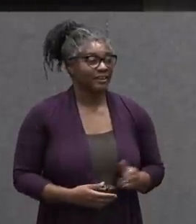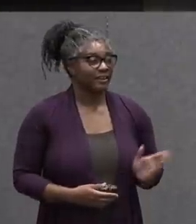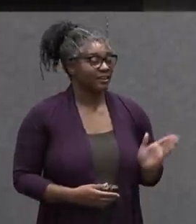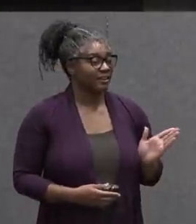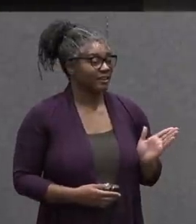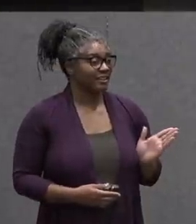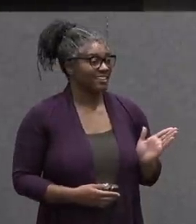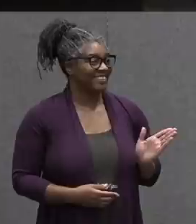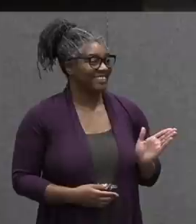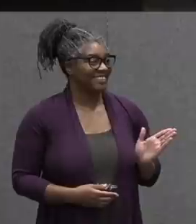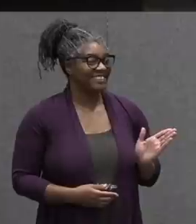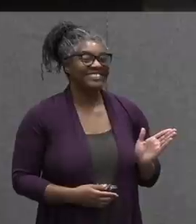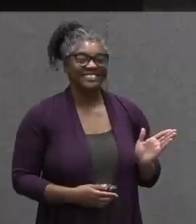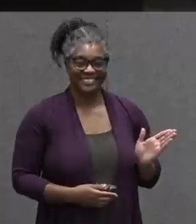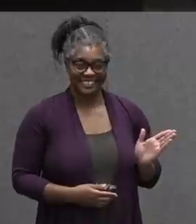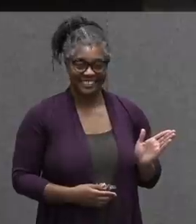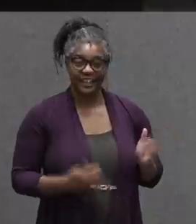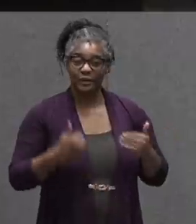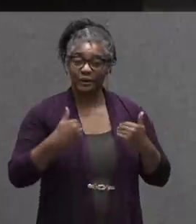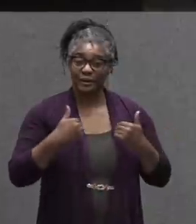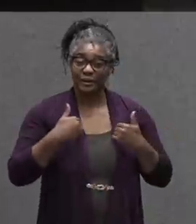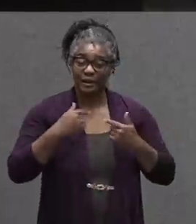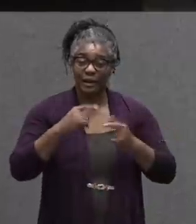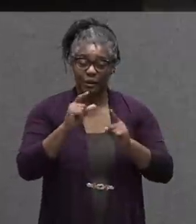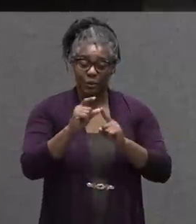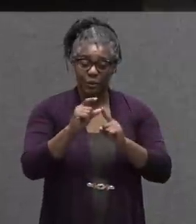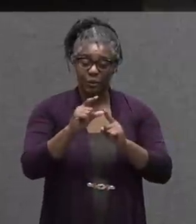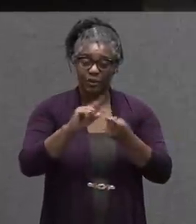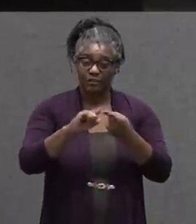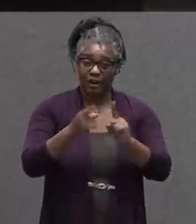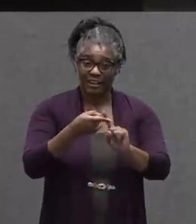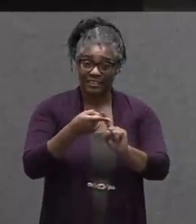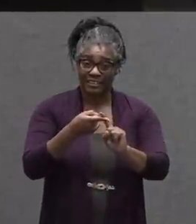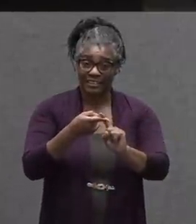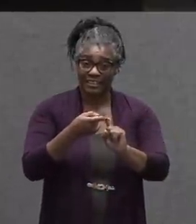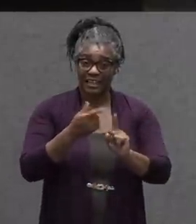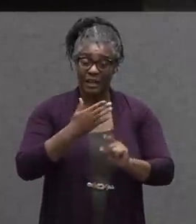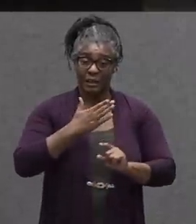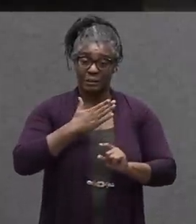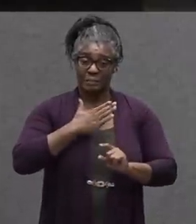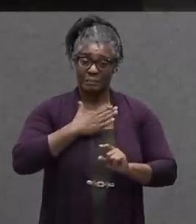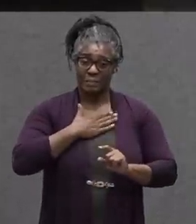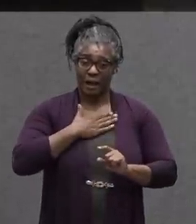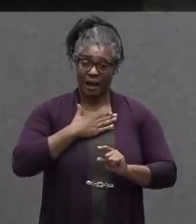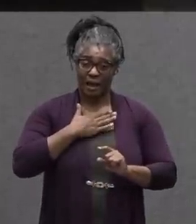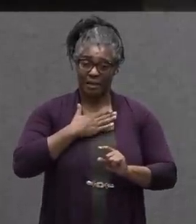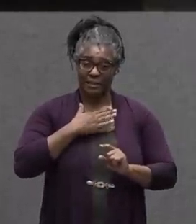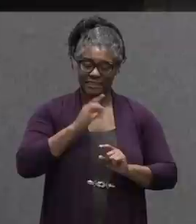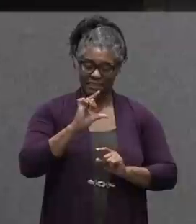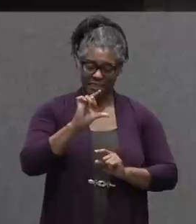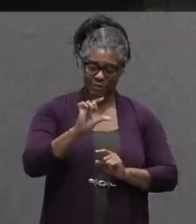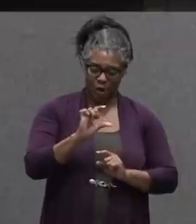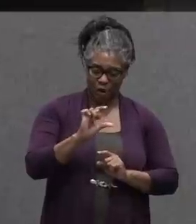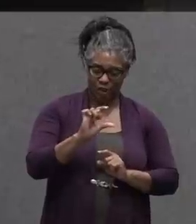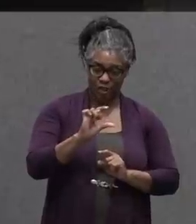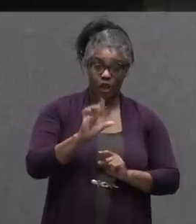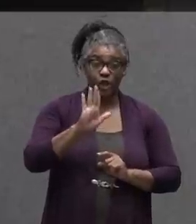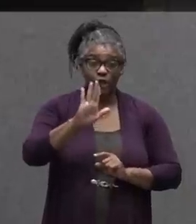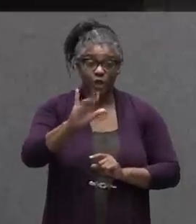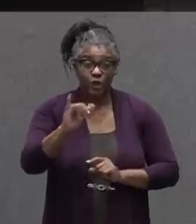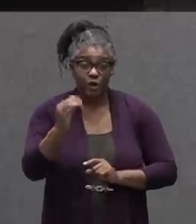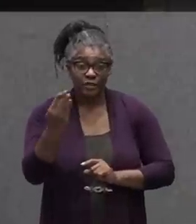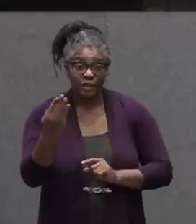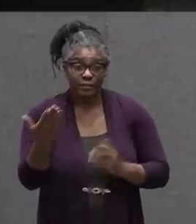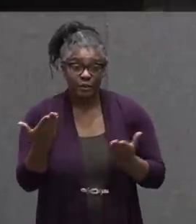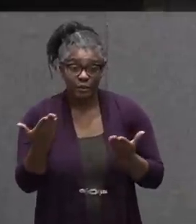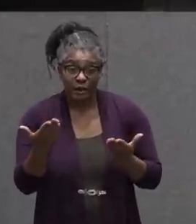And there's my word friend. Now, notice I did that kind of small. Your job is to make two more